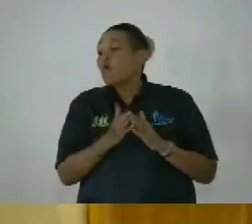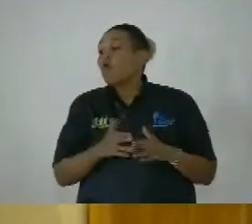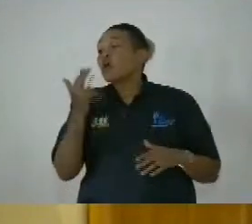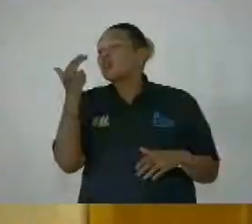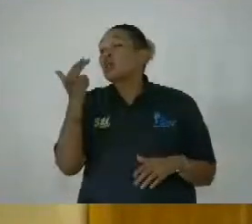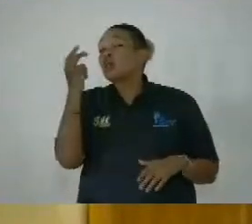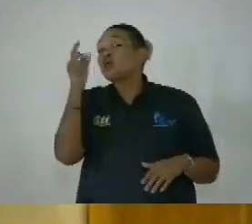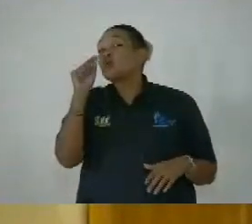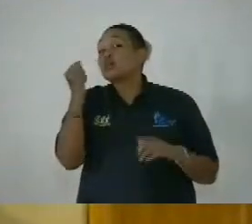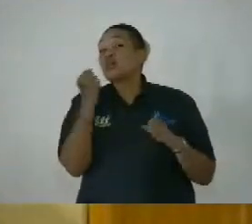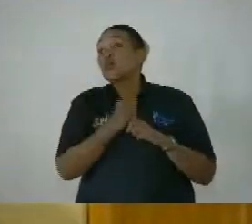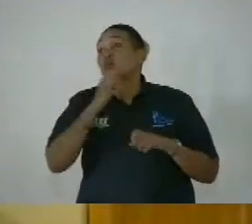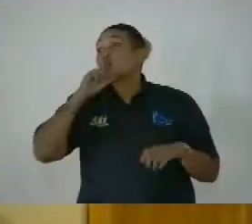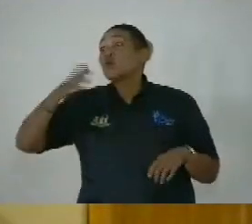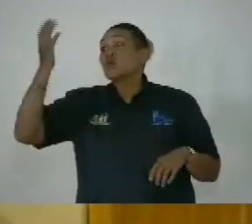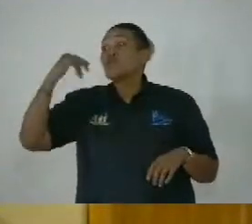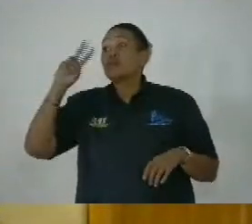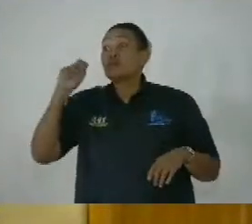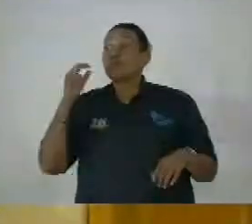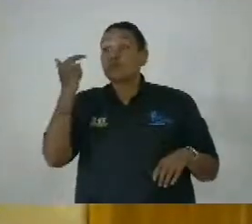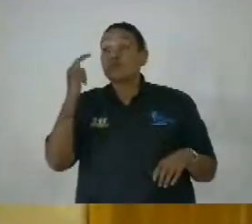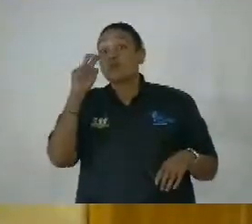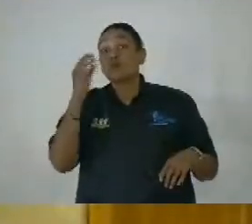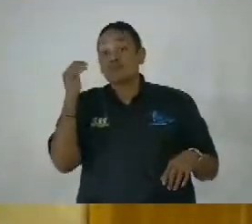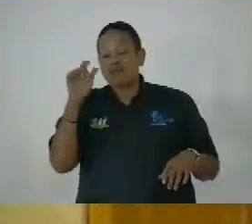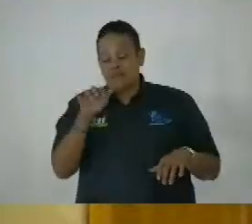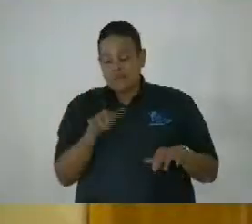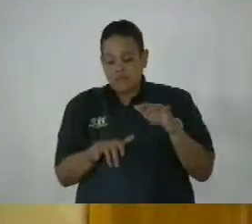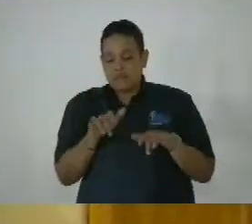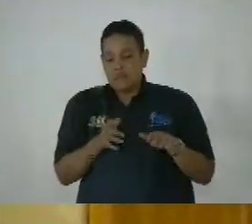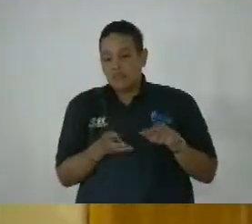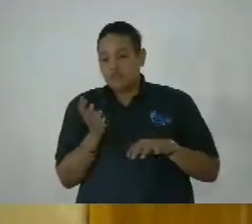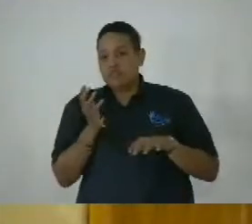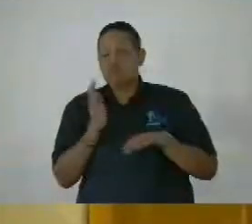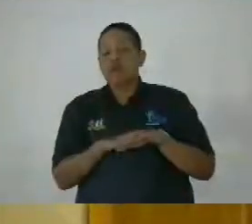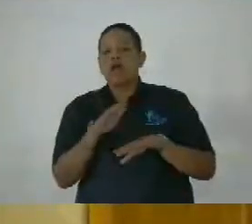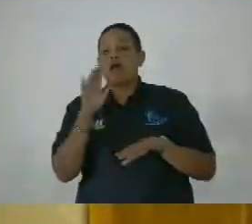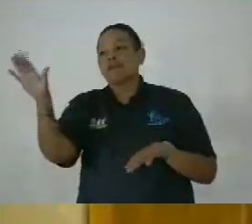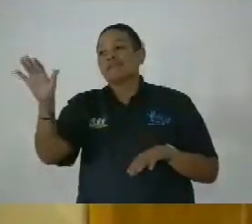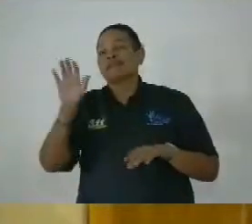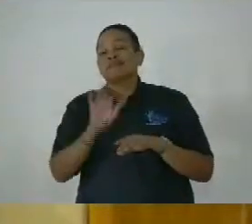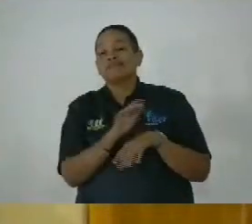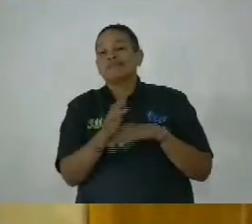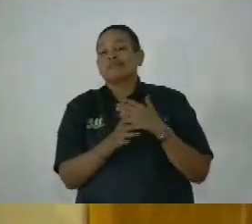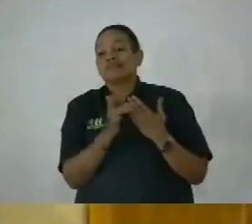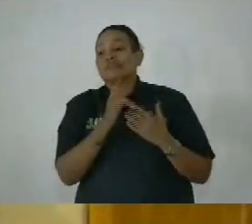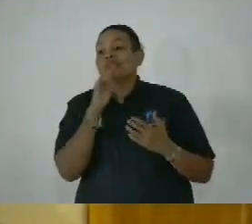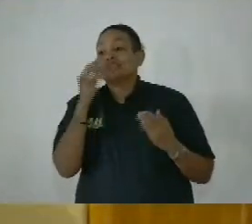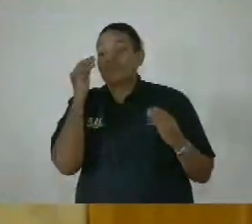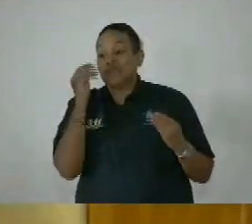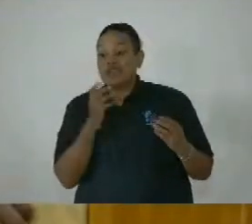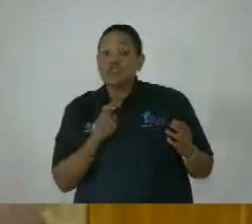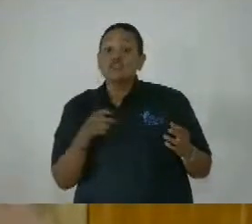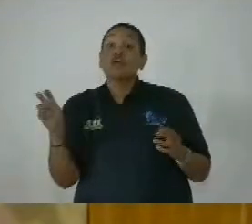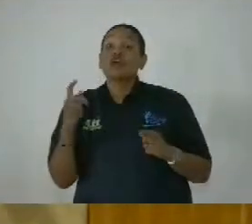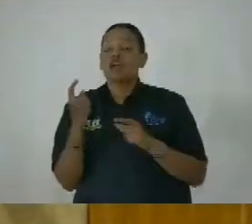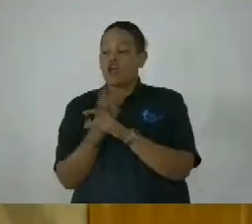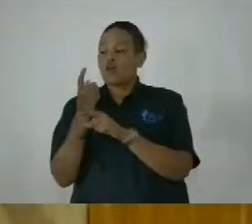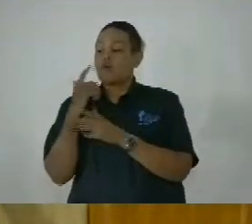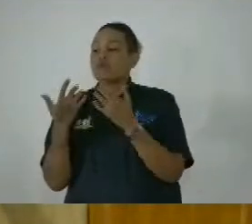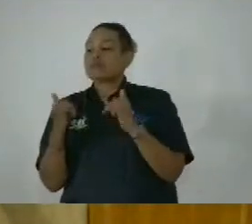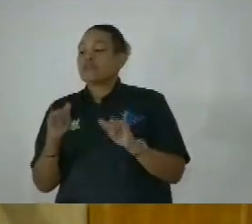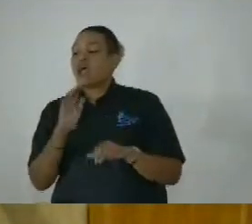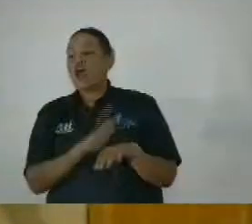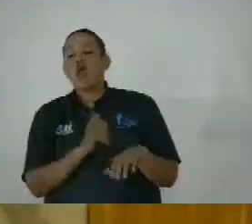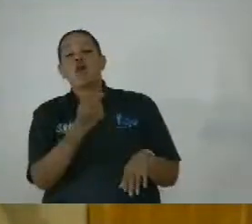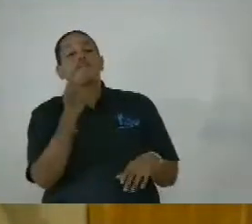13, 20-year-old, from 2013, 2015, have to have the data must be transferred correctly because they may still be called upon